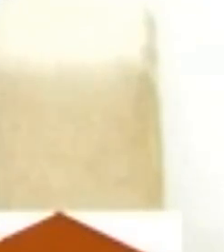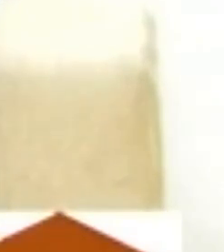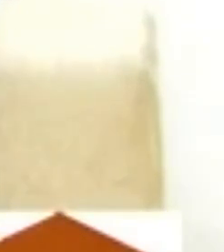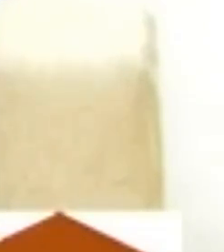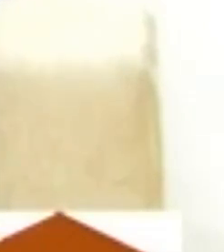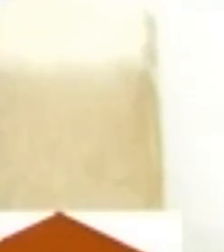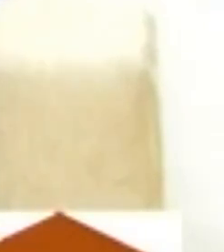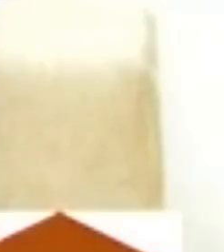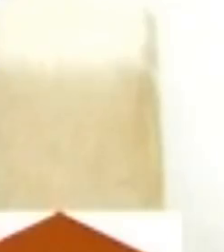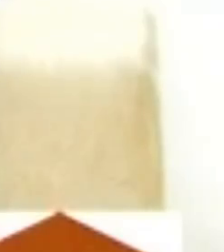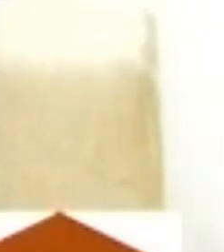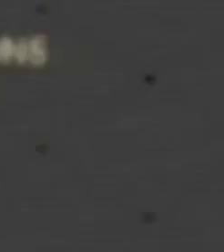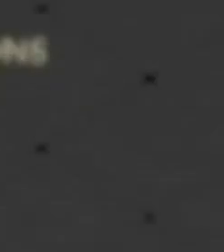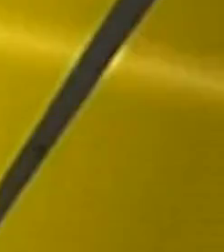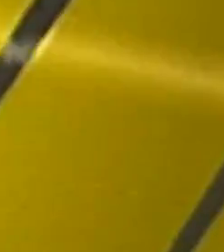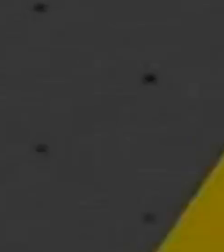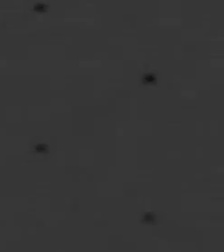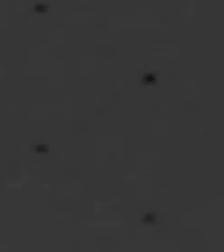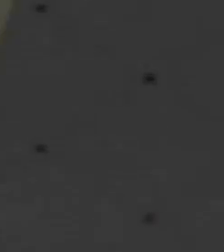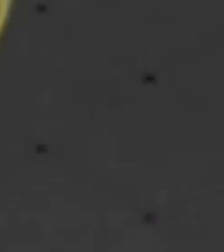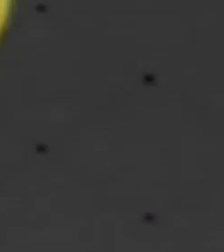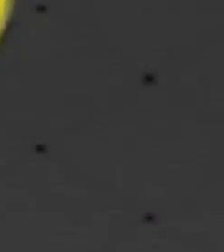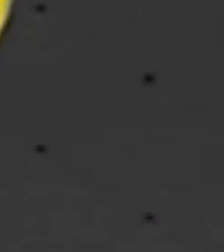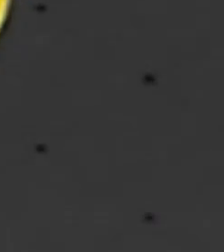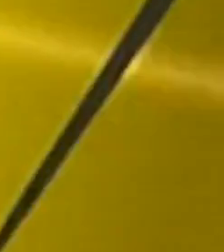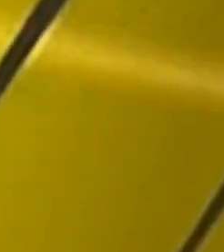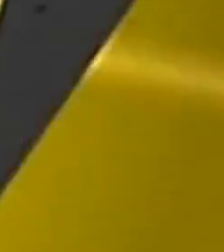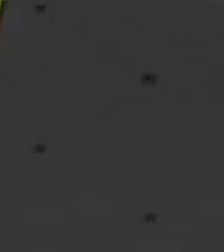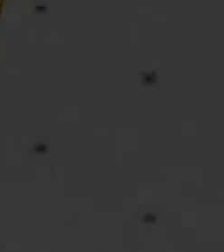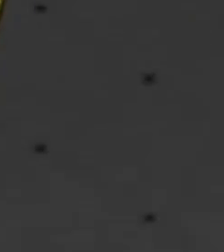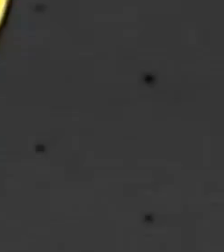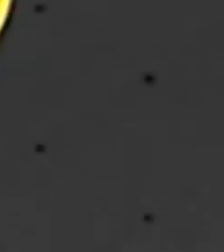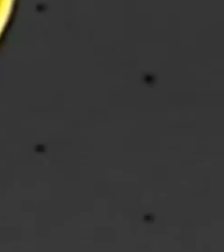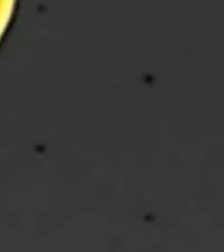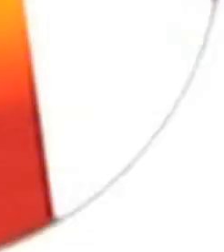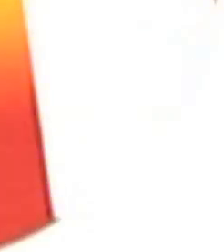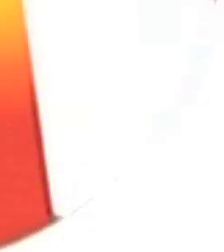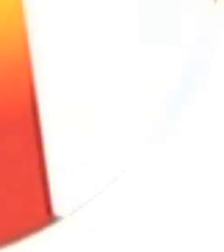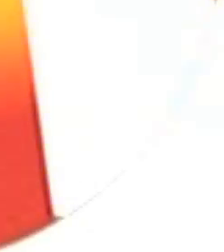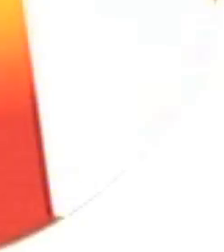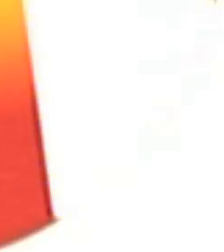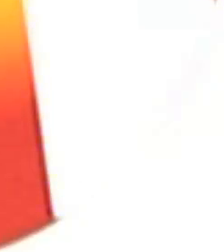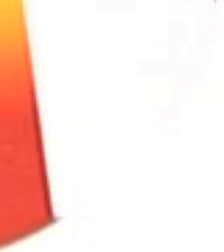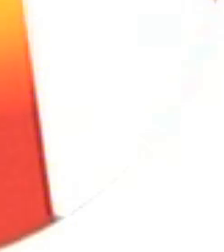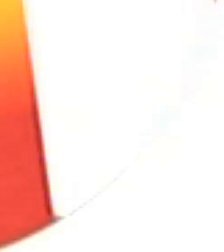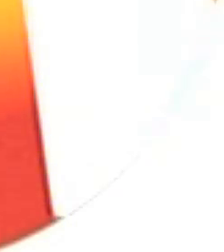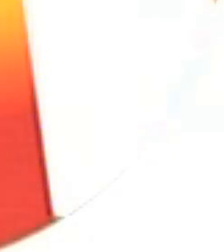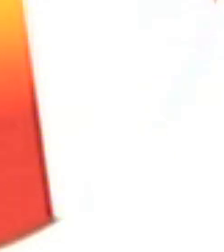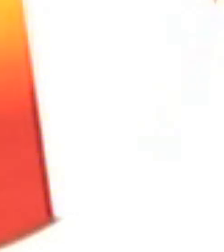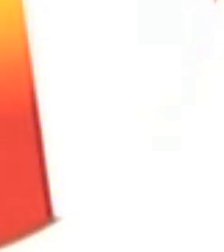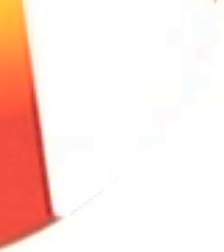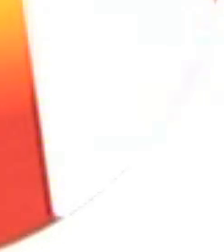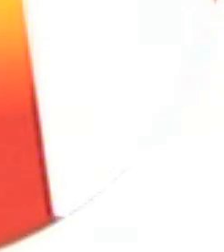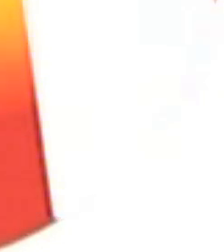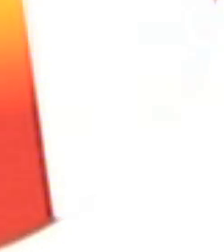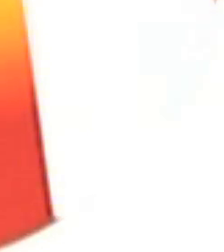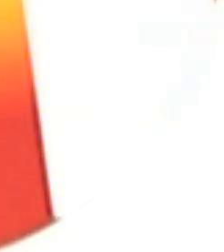beat him through his weakness. Road to Success. Only on KBC Channel